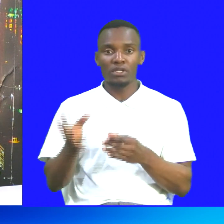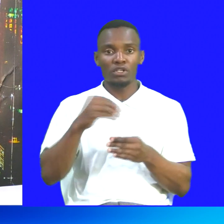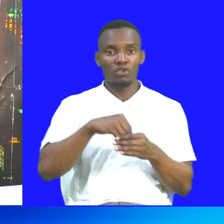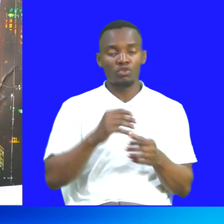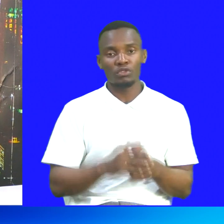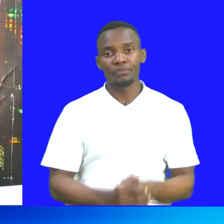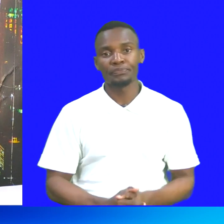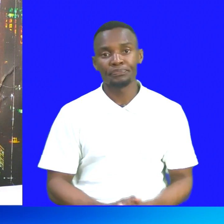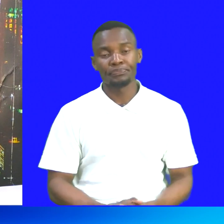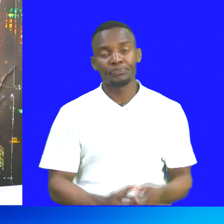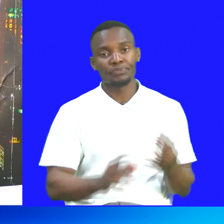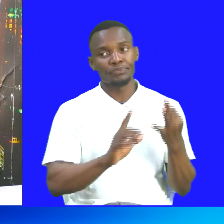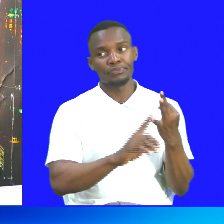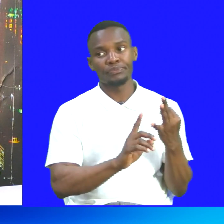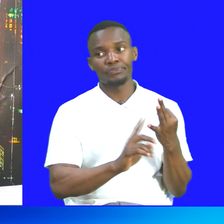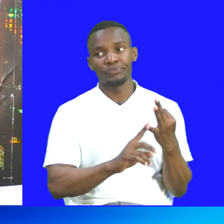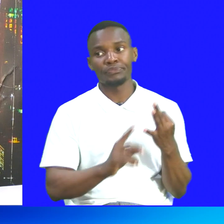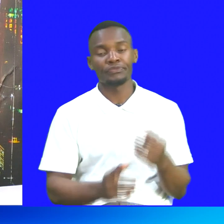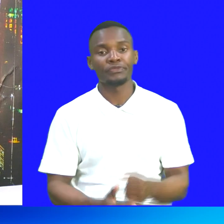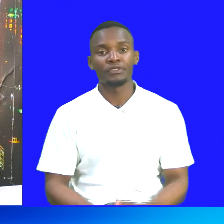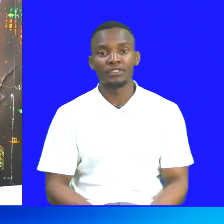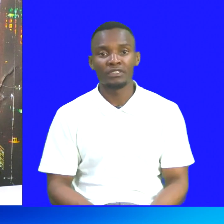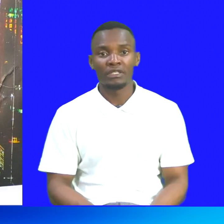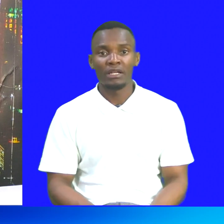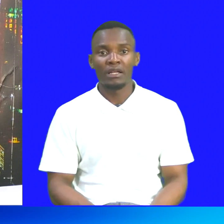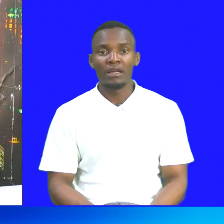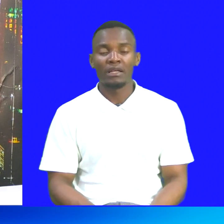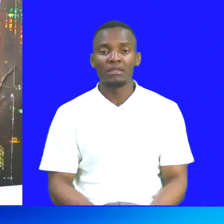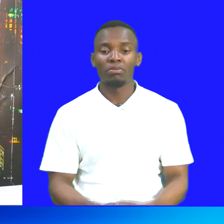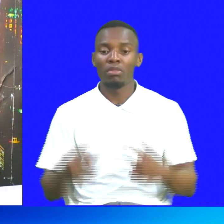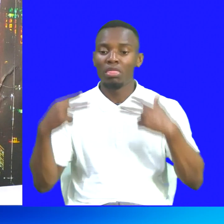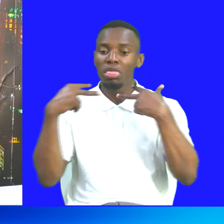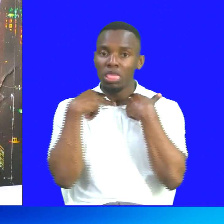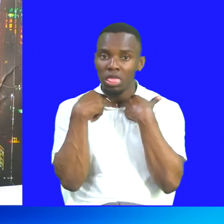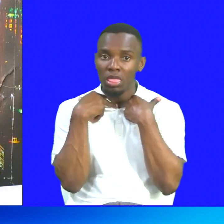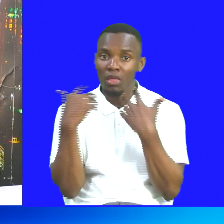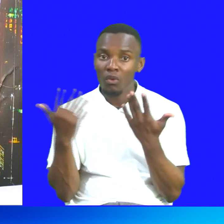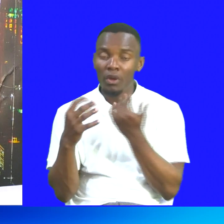third challenge is being trapped in poverty.